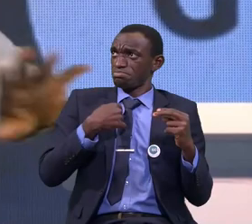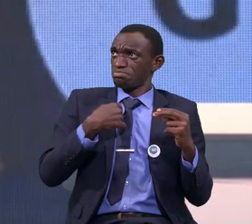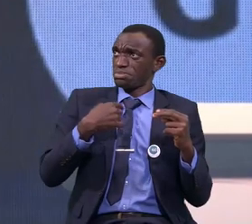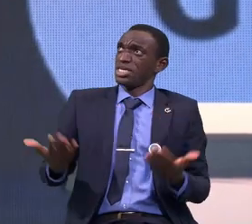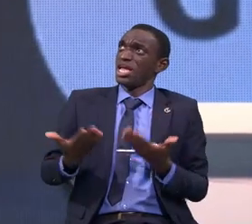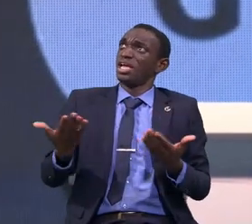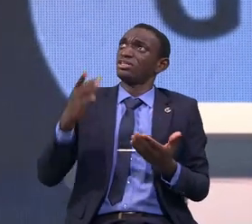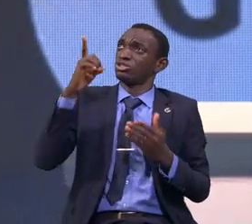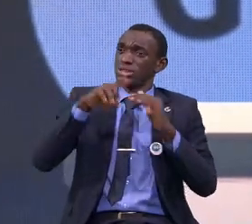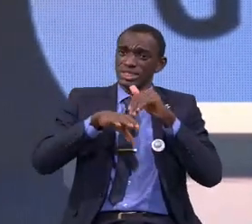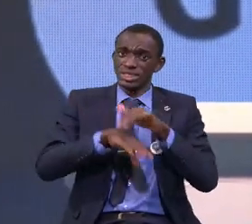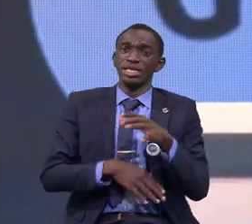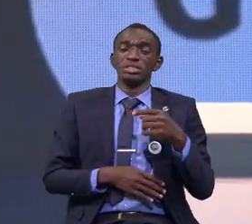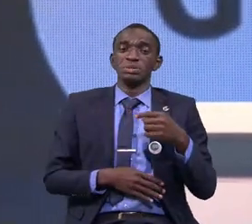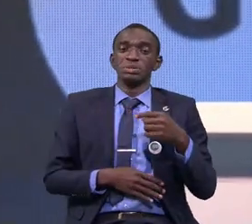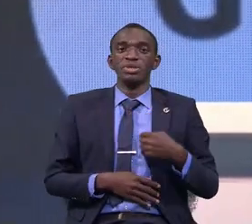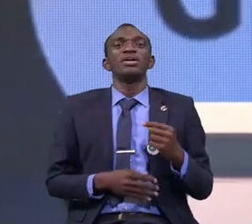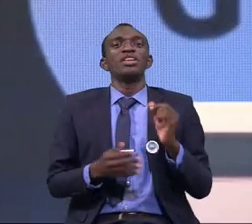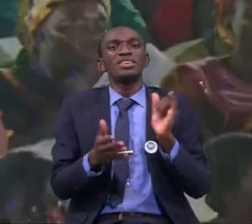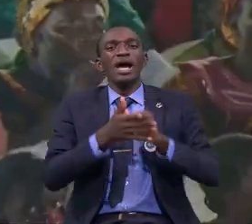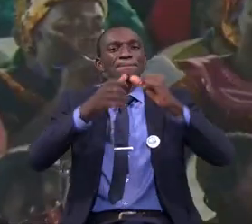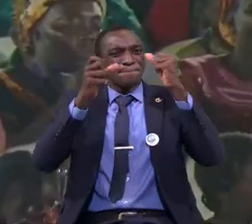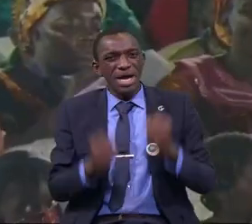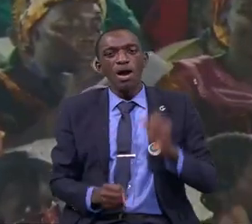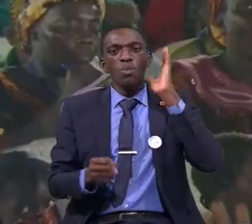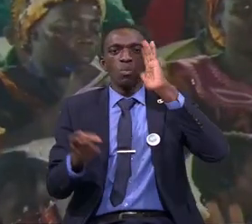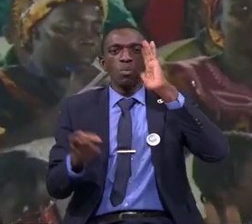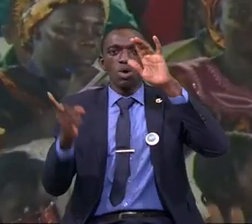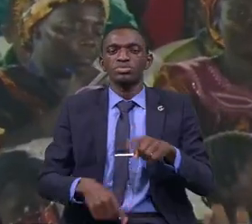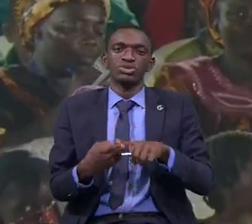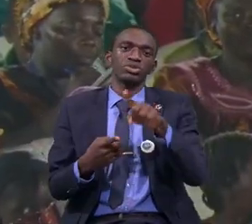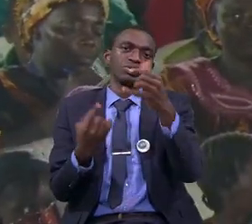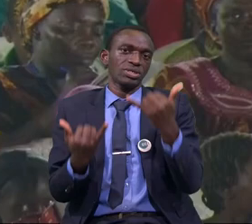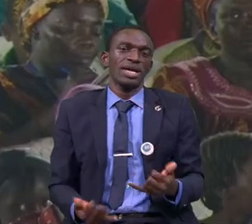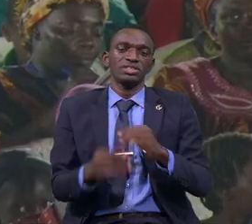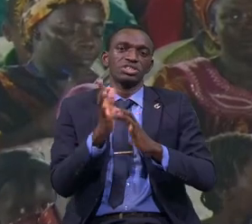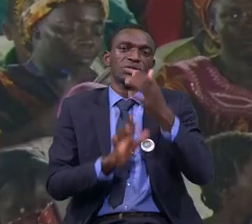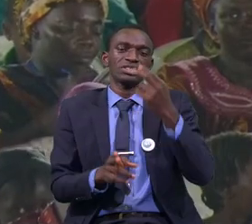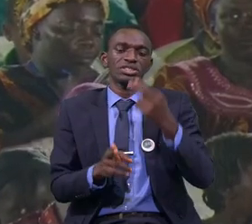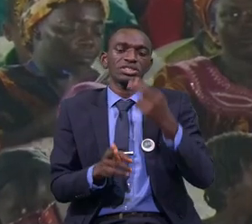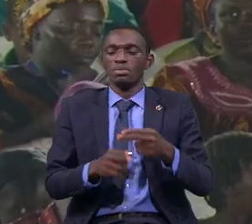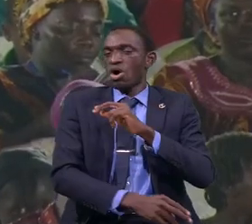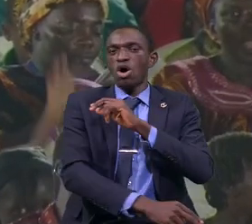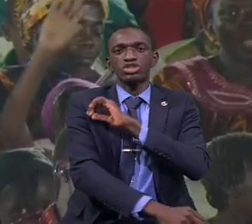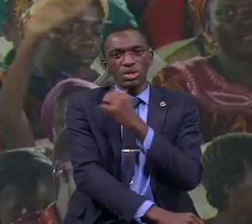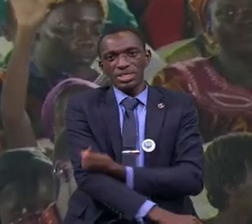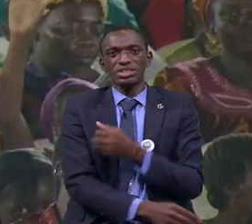me. That power will come to you tonight. Authority in your life